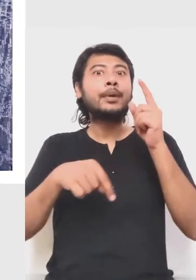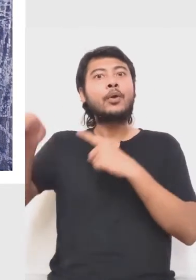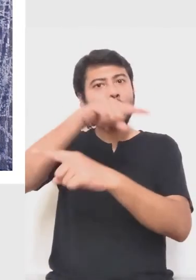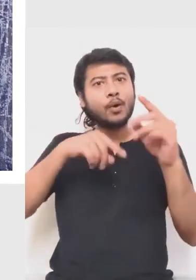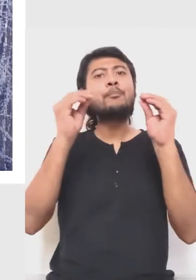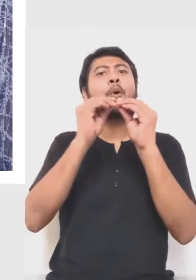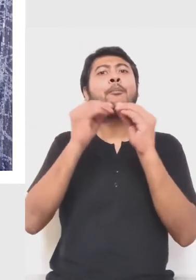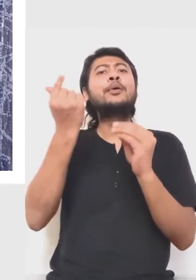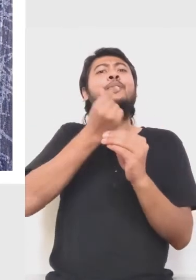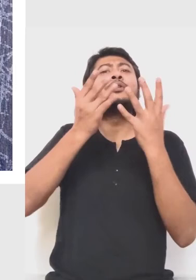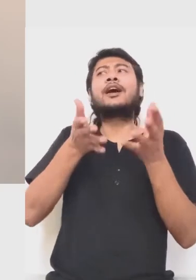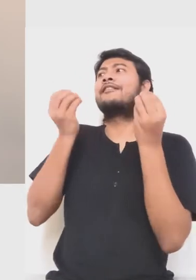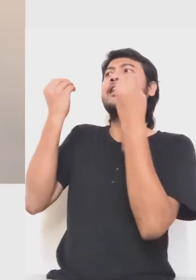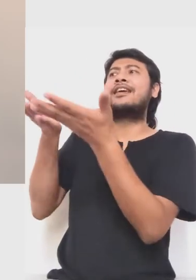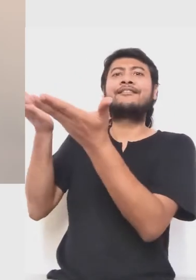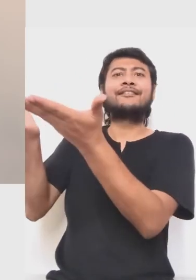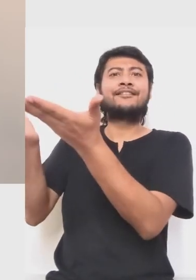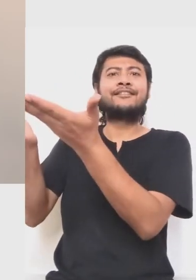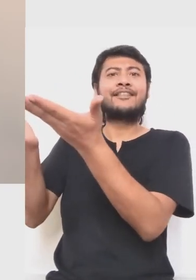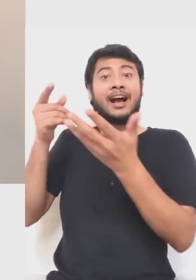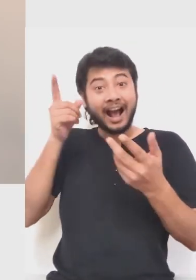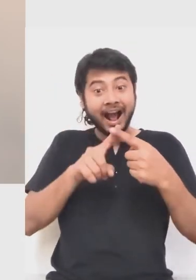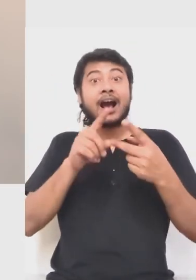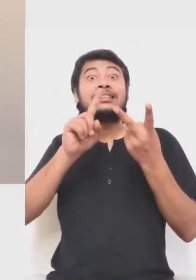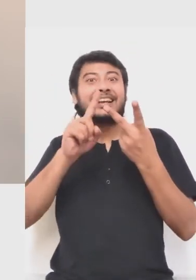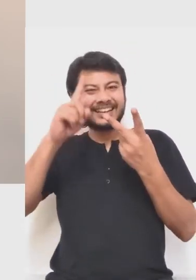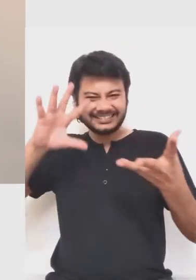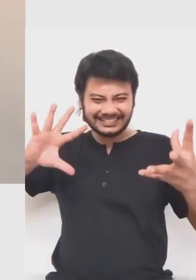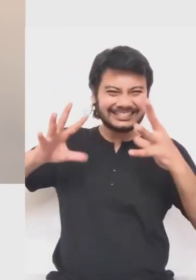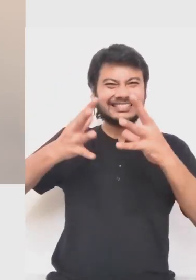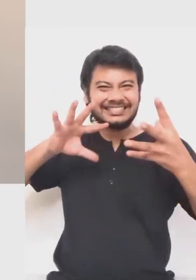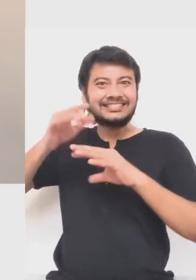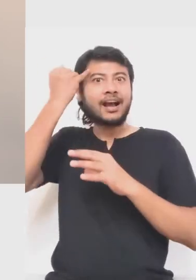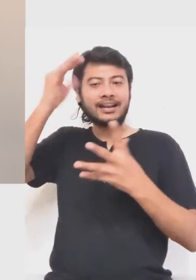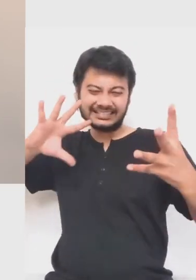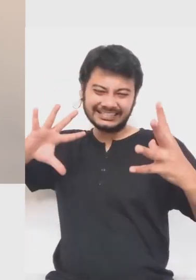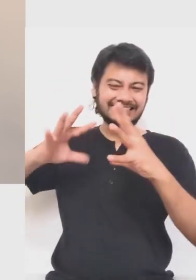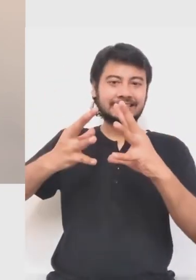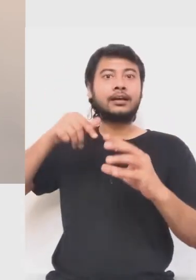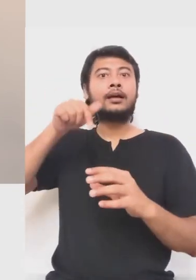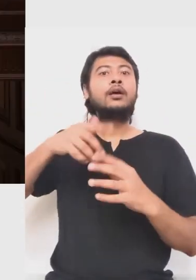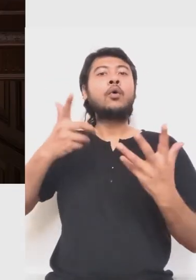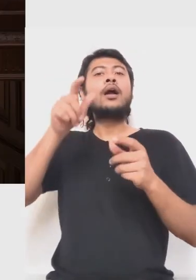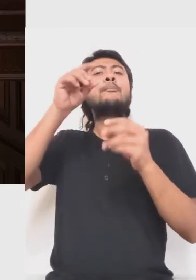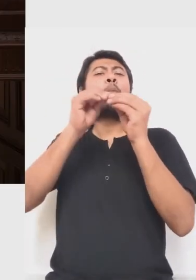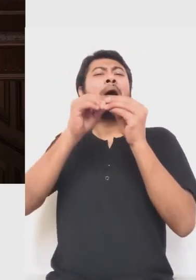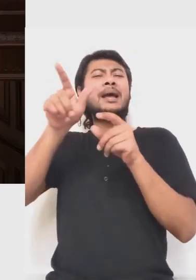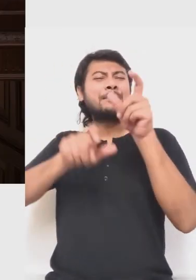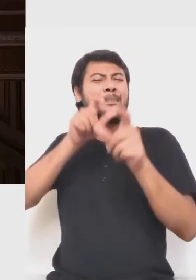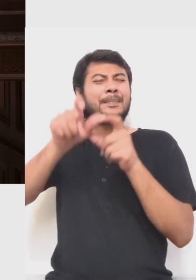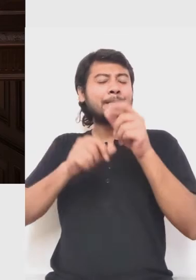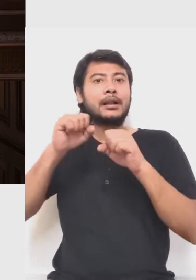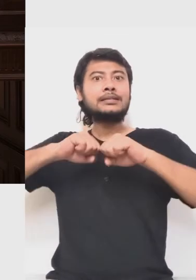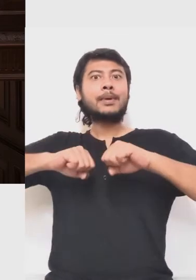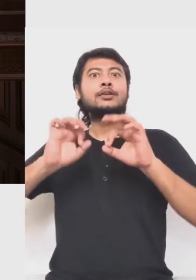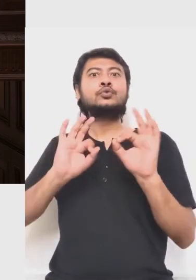compression, perhaps mirroring the densely packed streets of Bombay, as the artist states himself. Similar to Nai, Tang